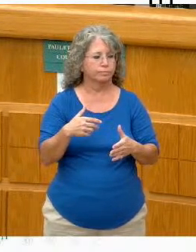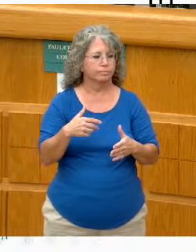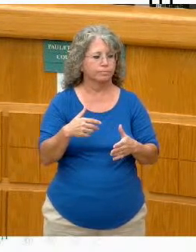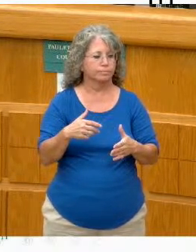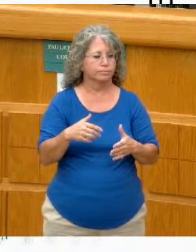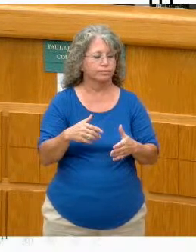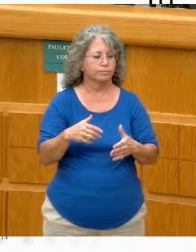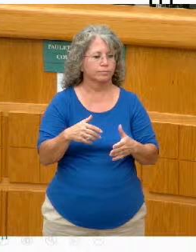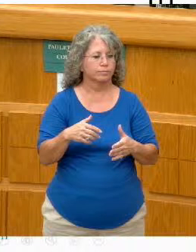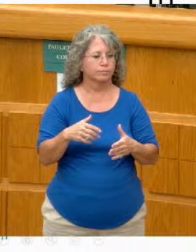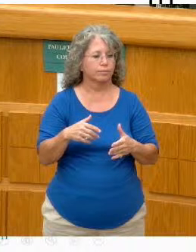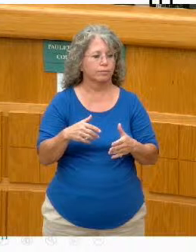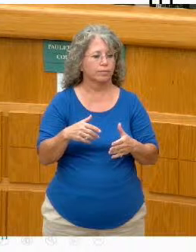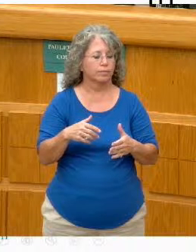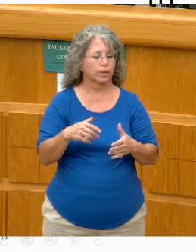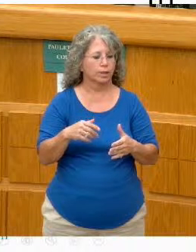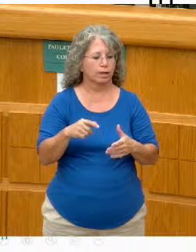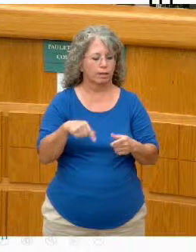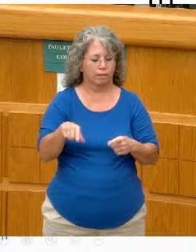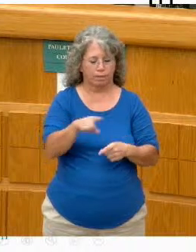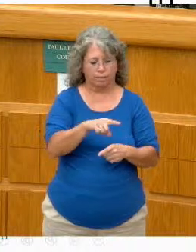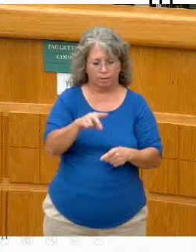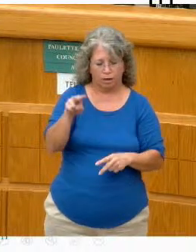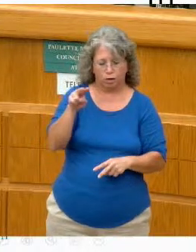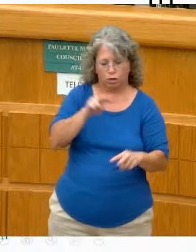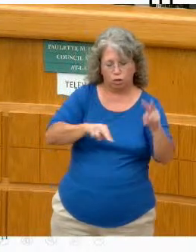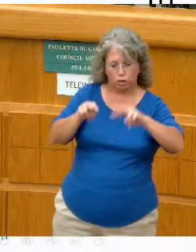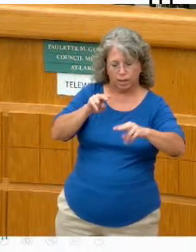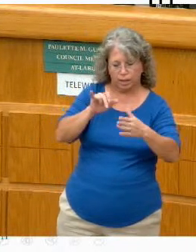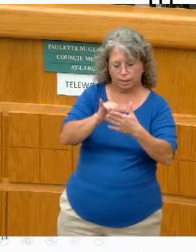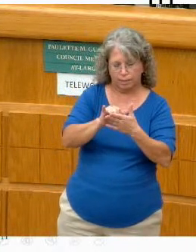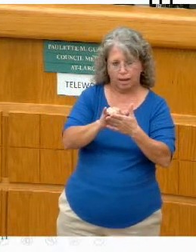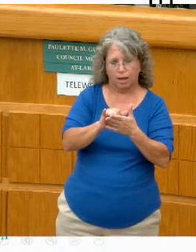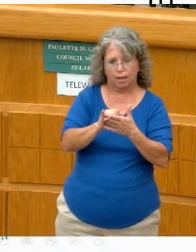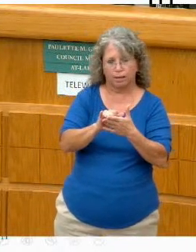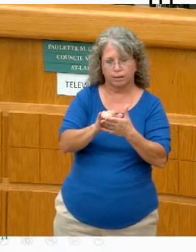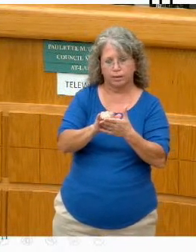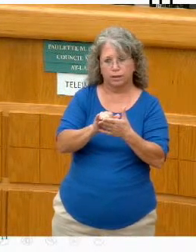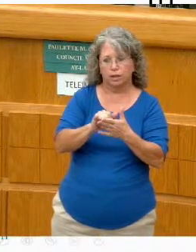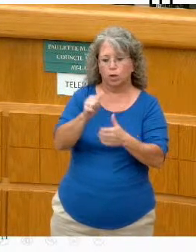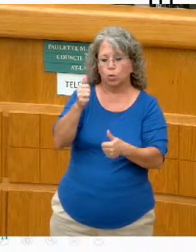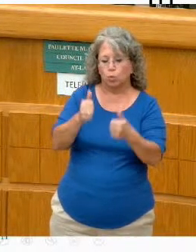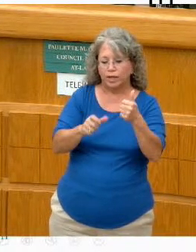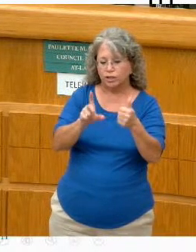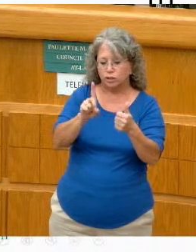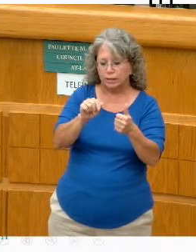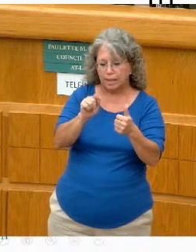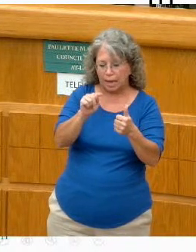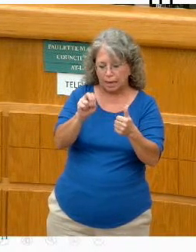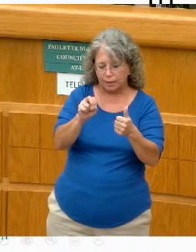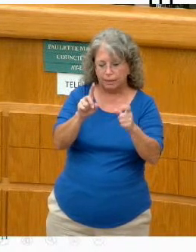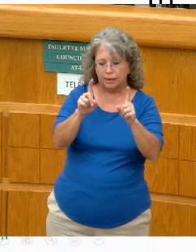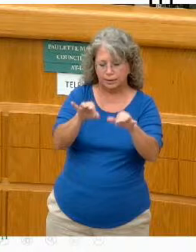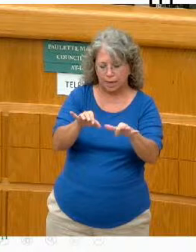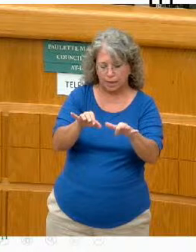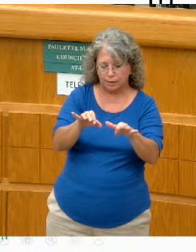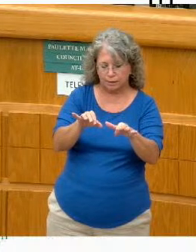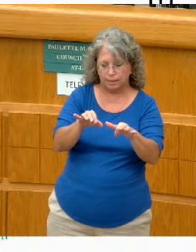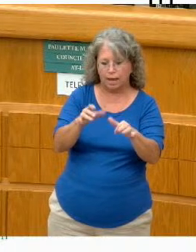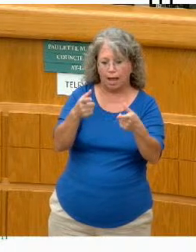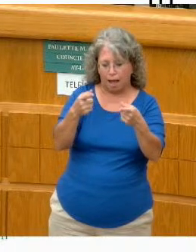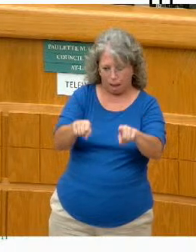city that are going back and figuring out the dates that these tests occurred, making sure that we're